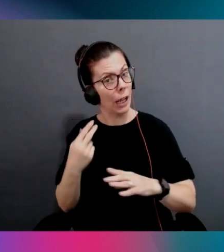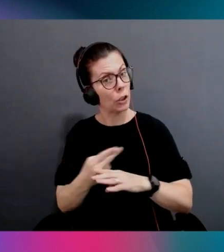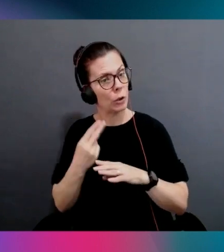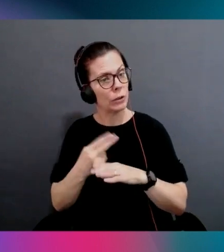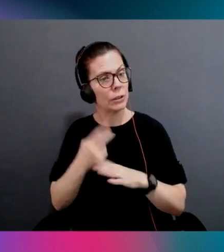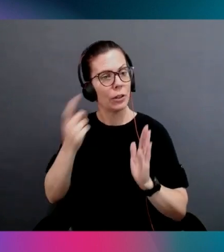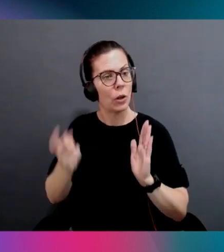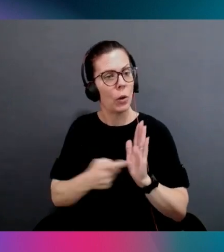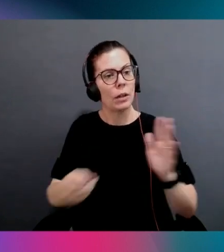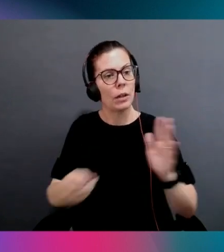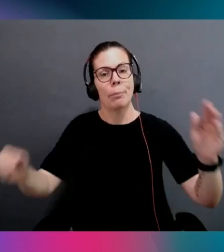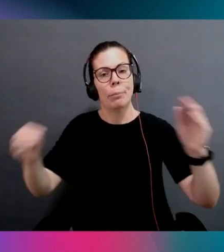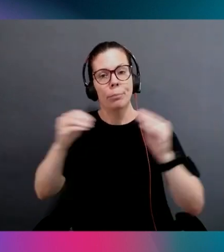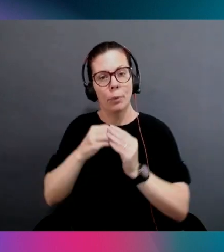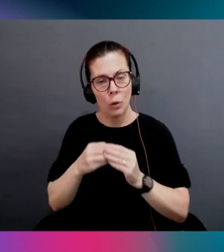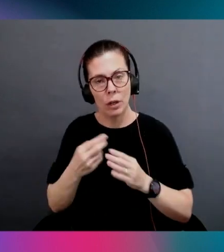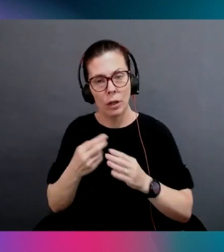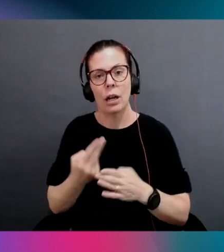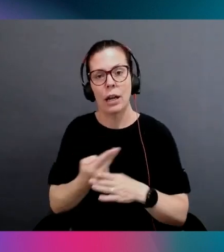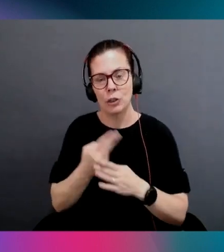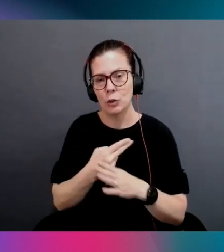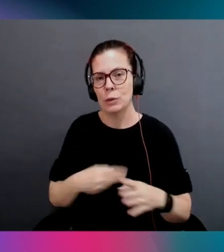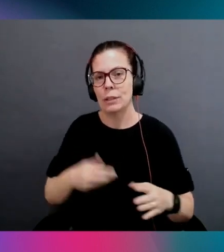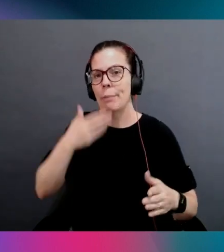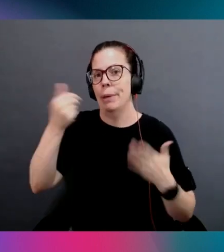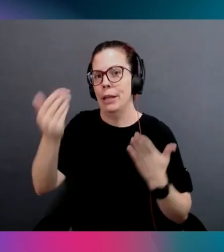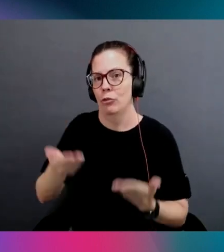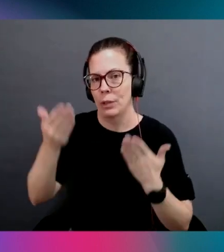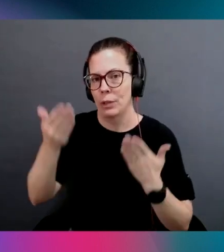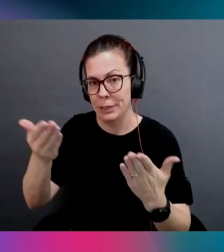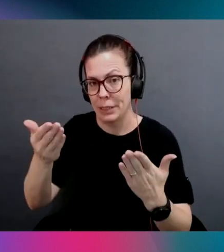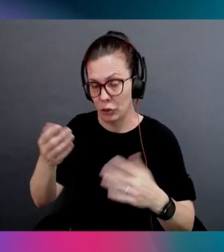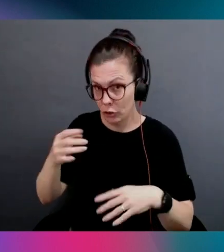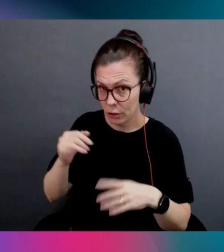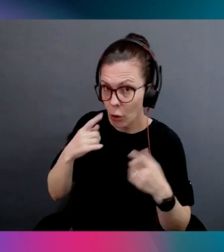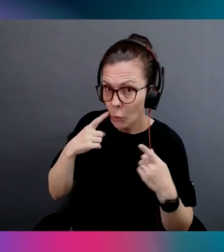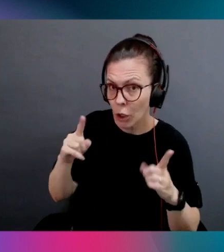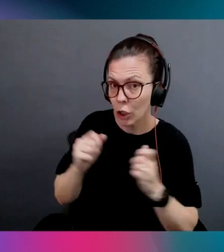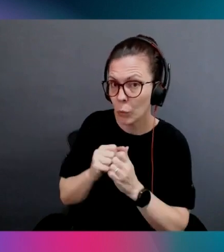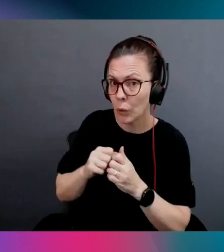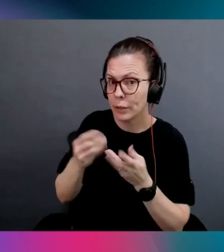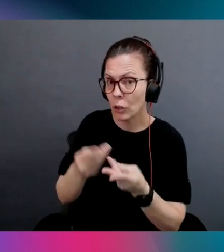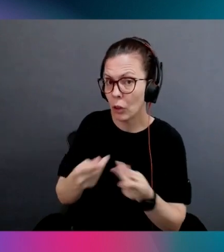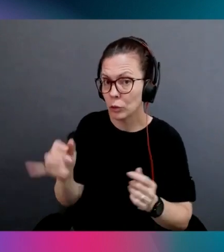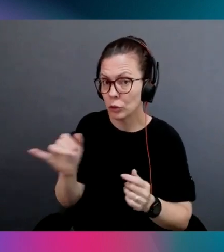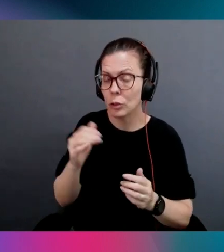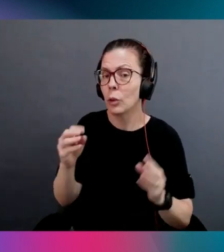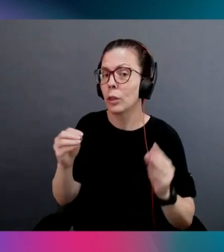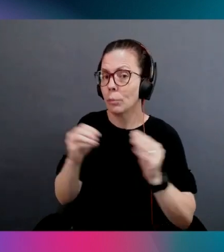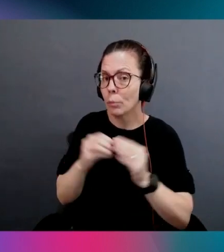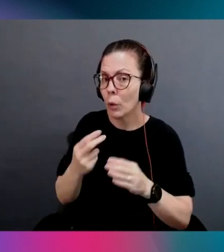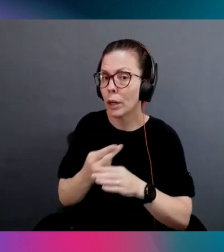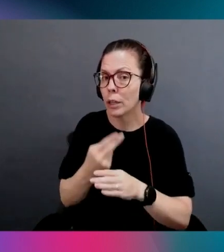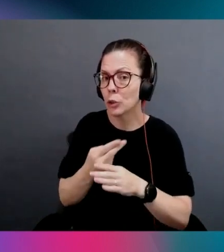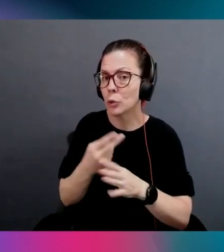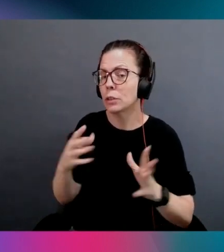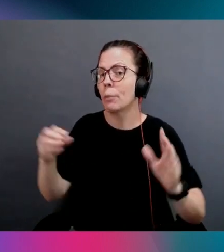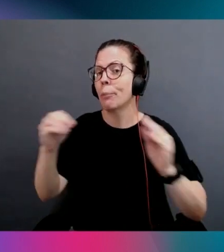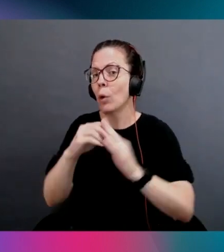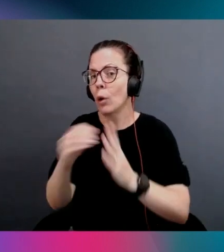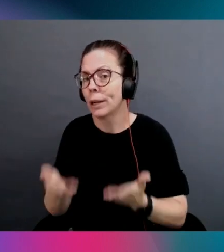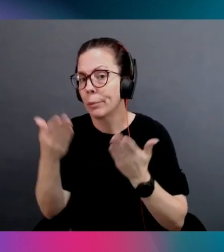I use it, the better it gets at these recommendations. So does this work with this solution too? The more I use this, the better recommendations I get with coding?